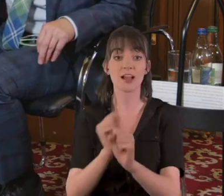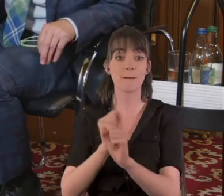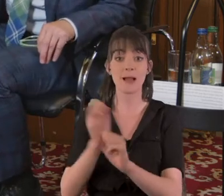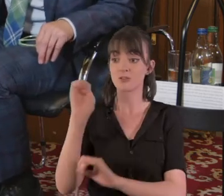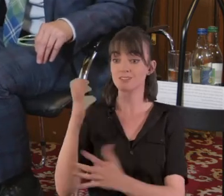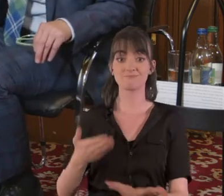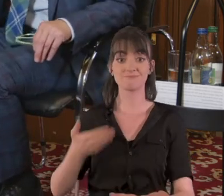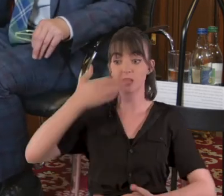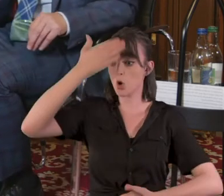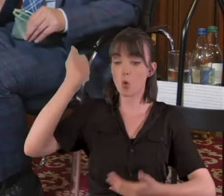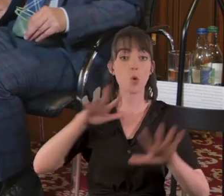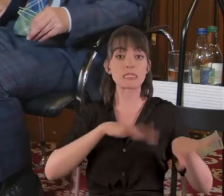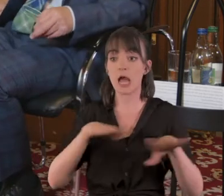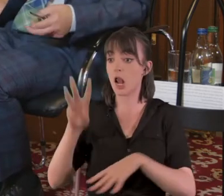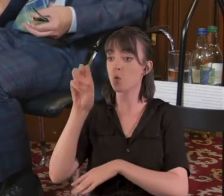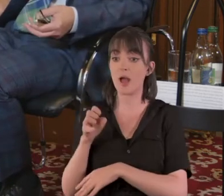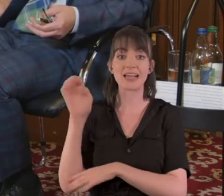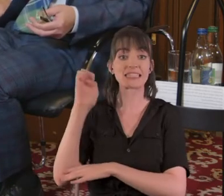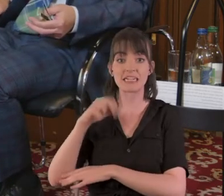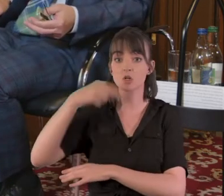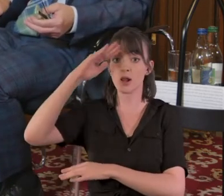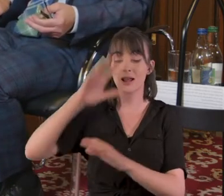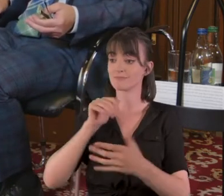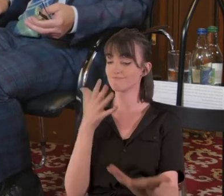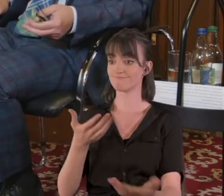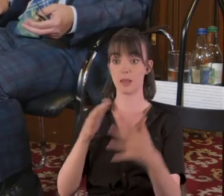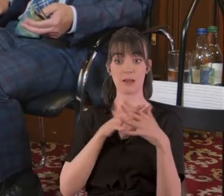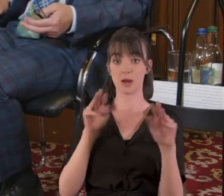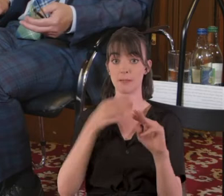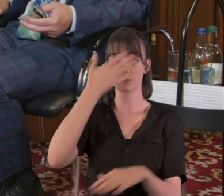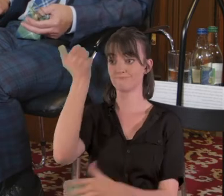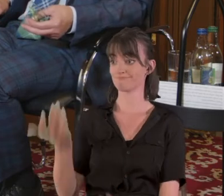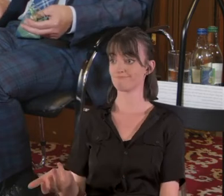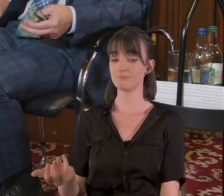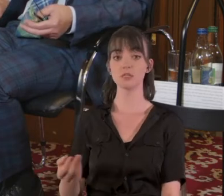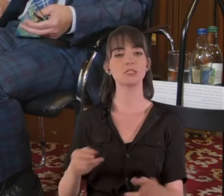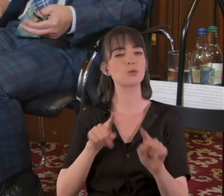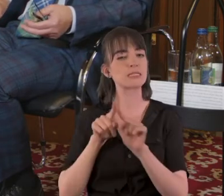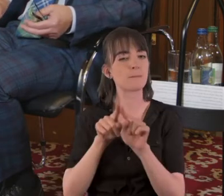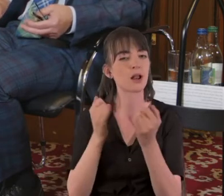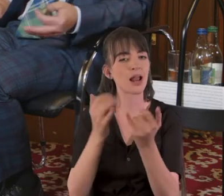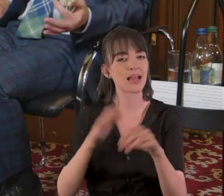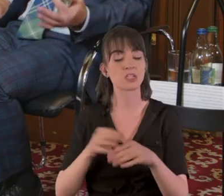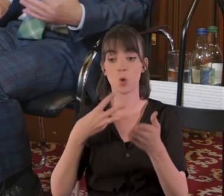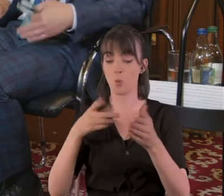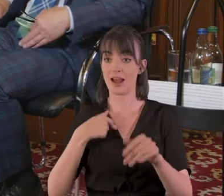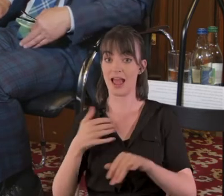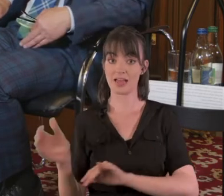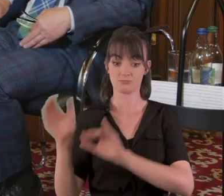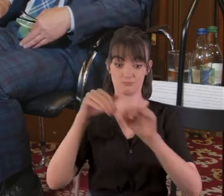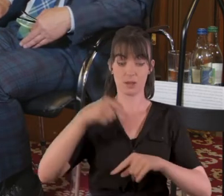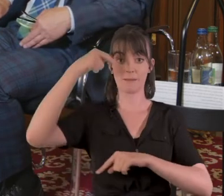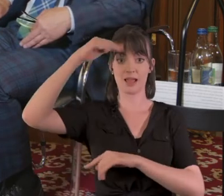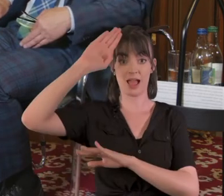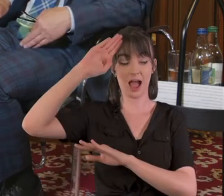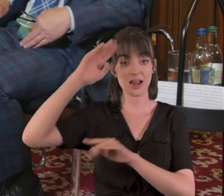Northern Ireland, nothing. And I think it's a bit like that. I mean, whenever I come here, quite honestly, I'm humbled, you know, that people come up and talk